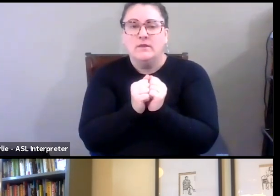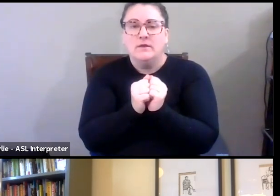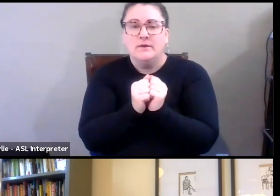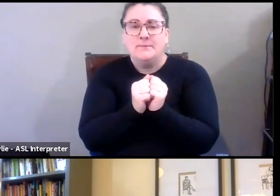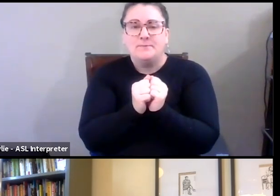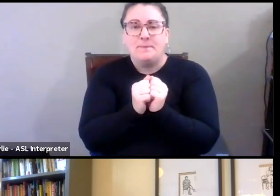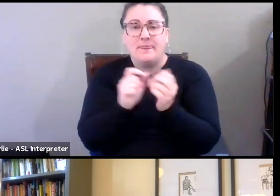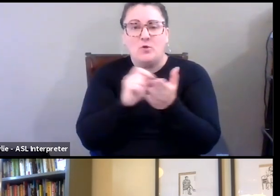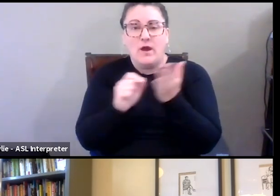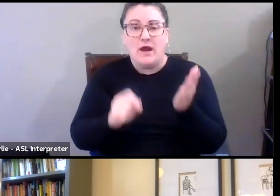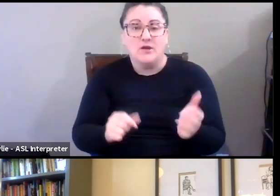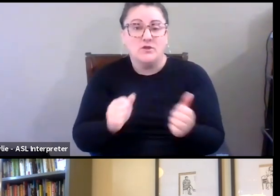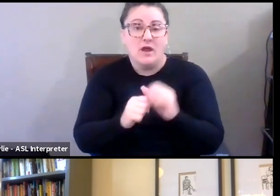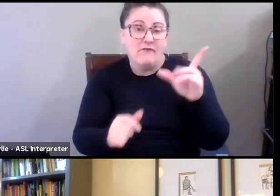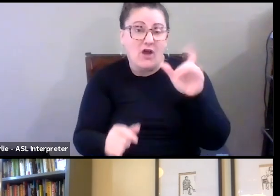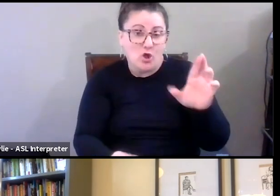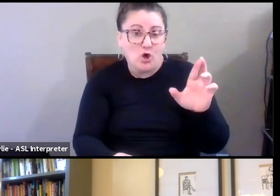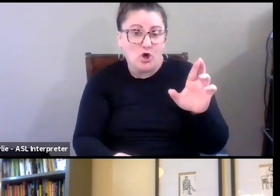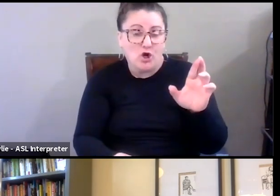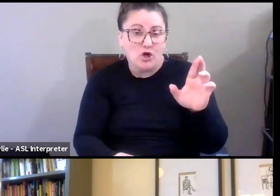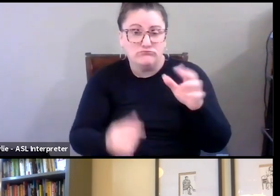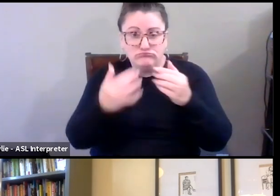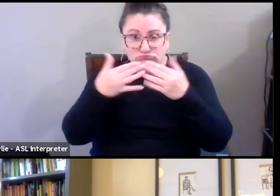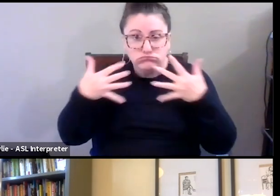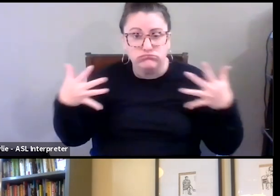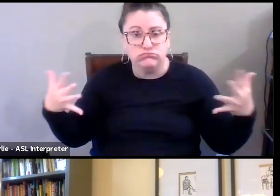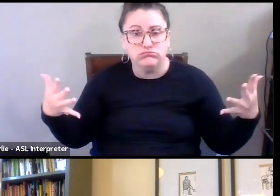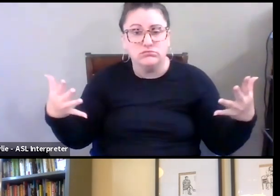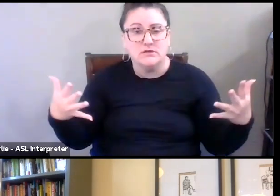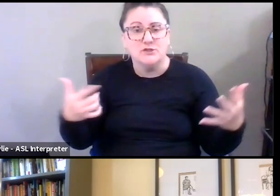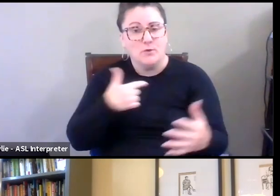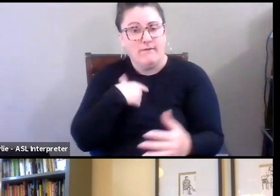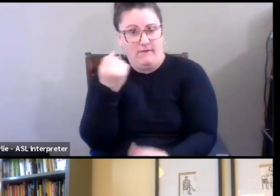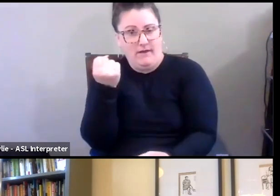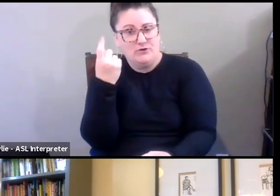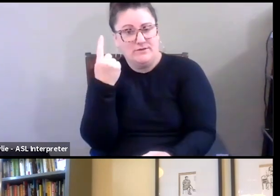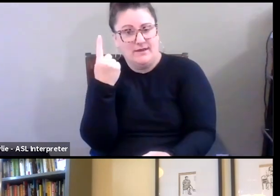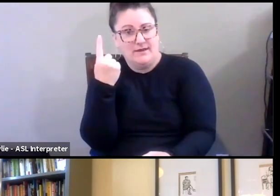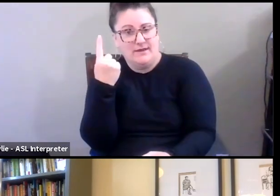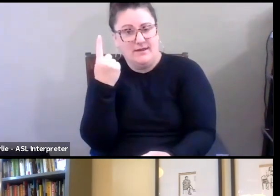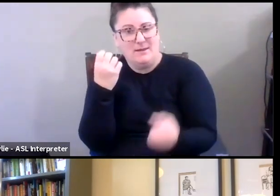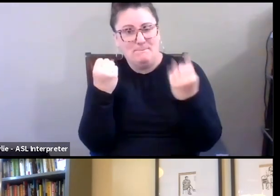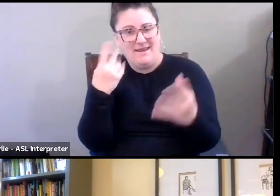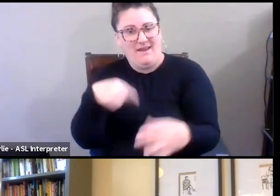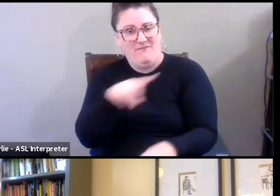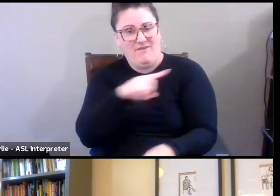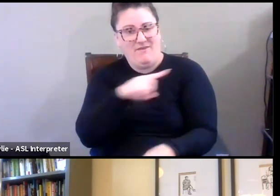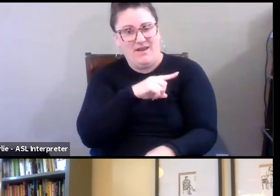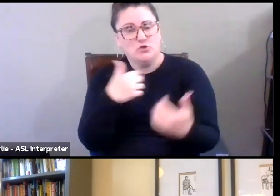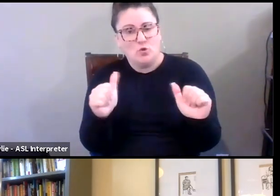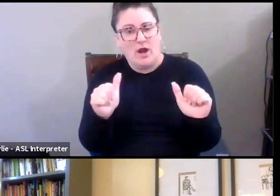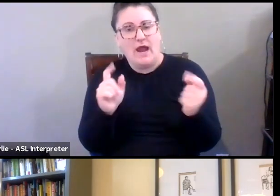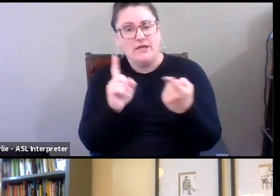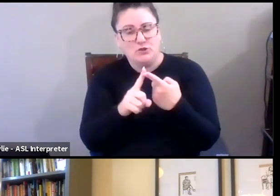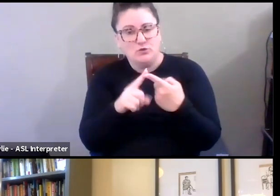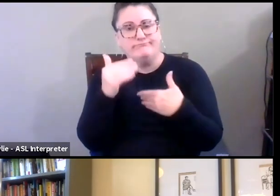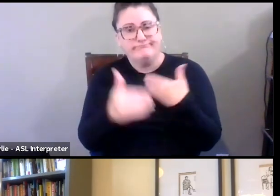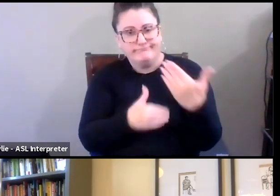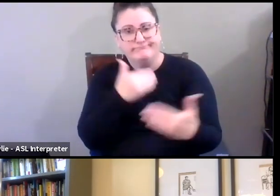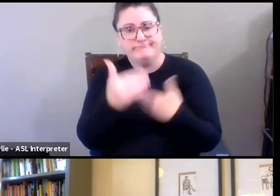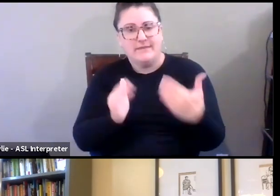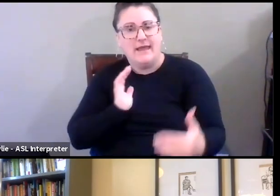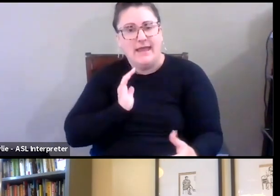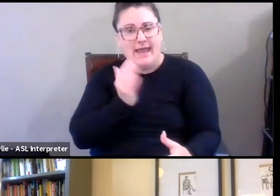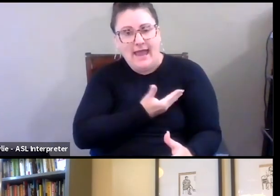a lot of writers of color so that I don't feel, so that I understand how many of us are trying to get our own sort